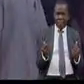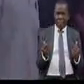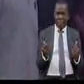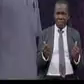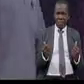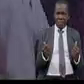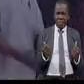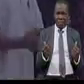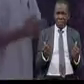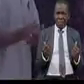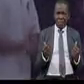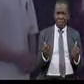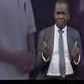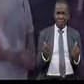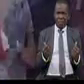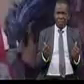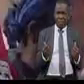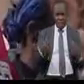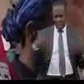transgression,